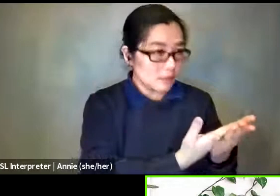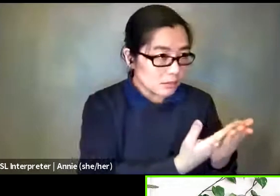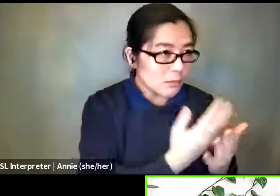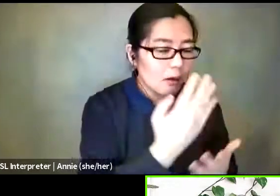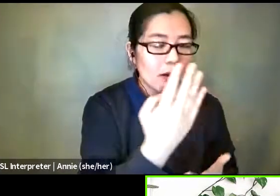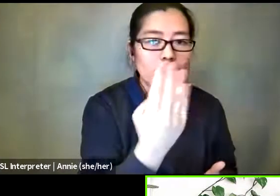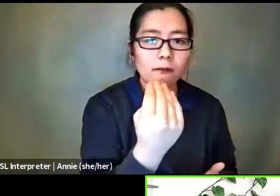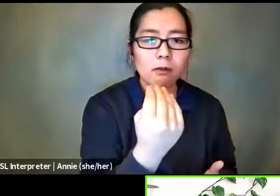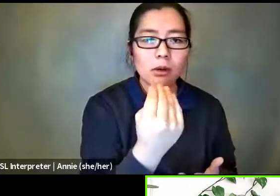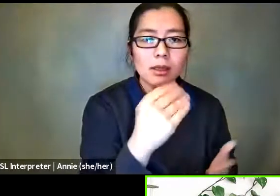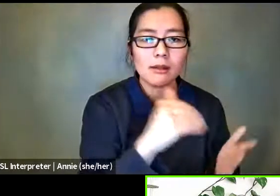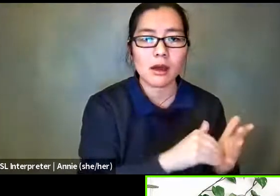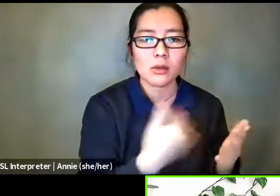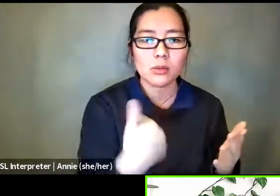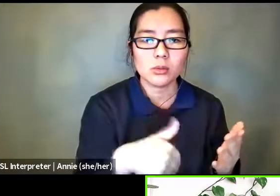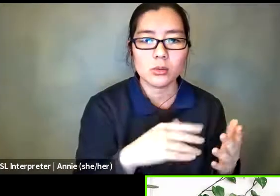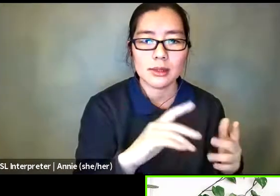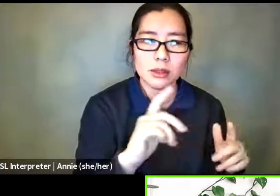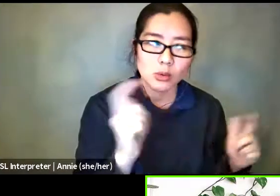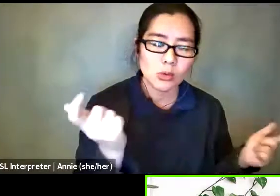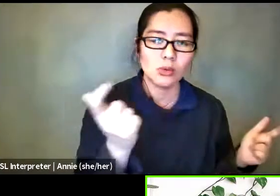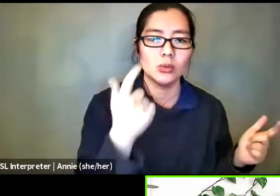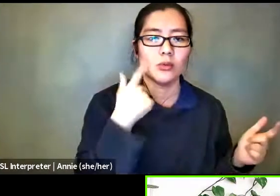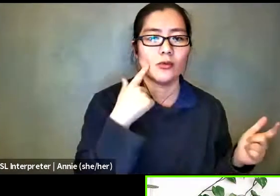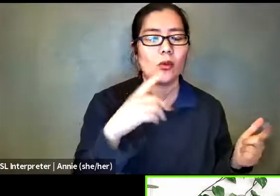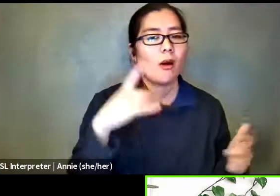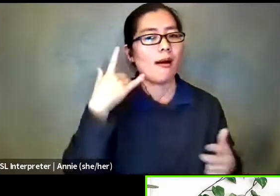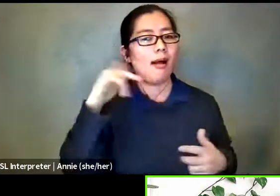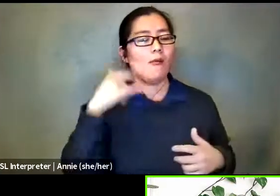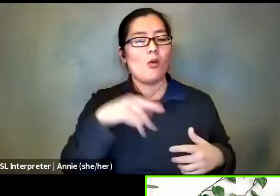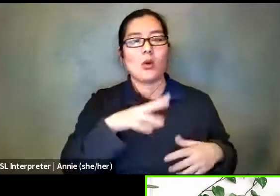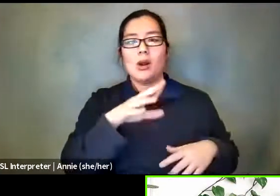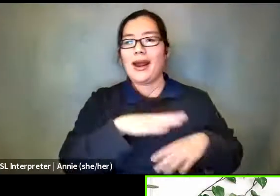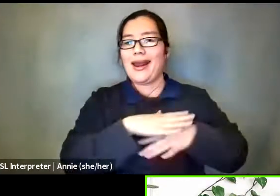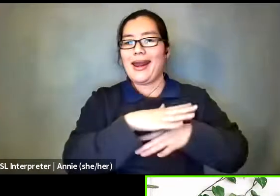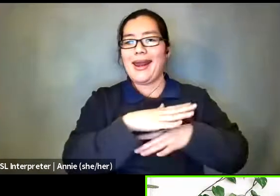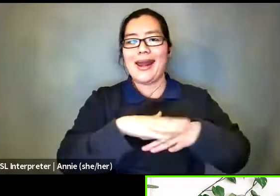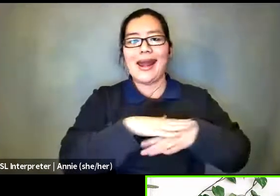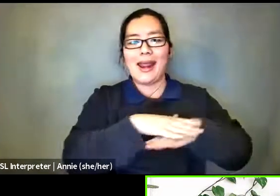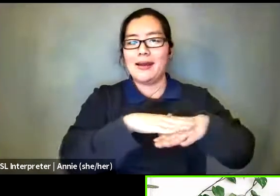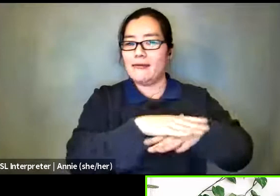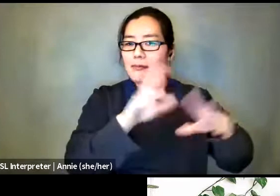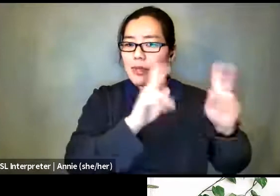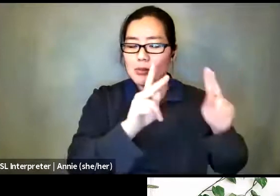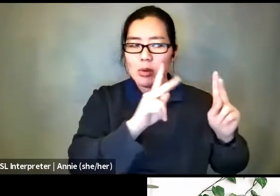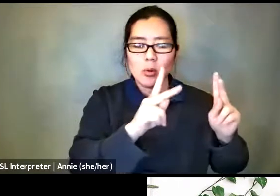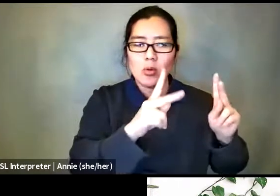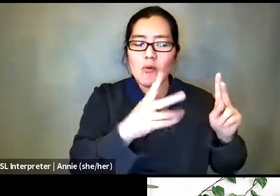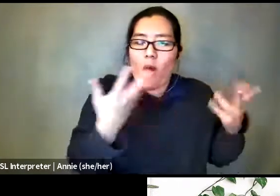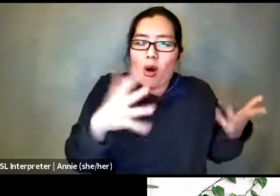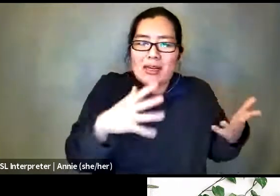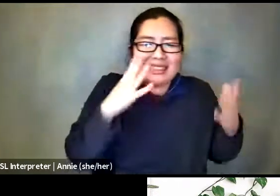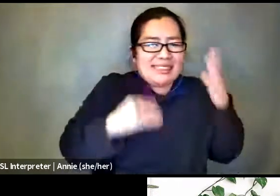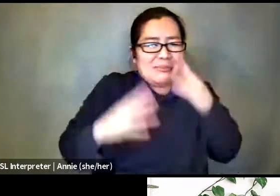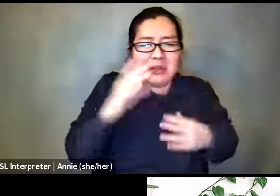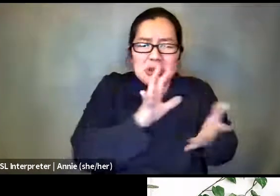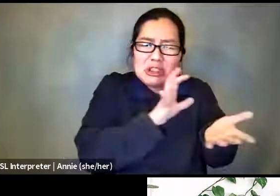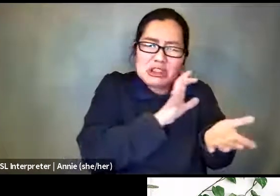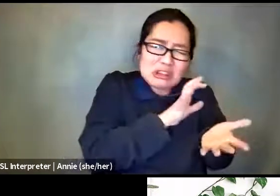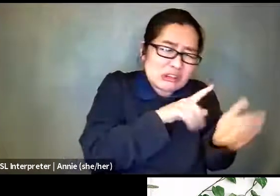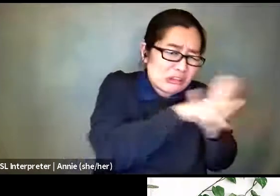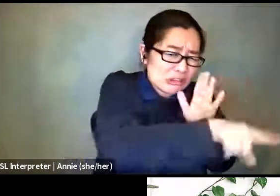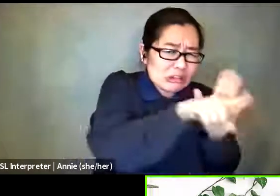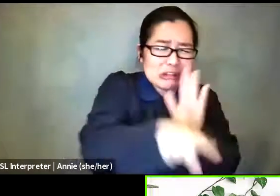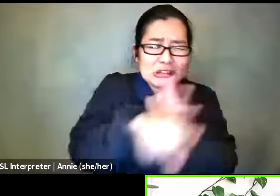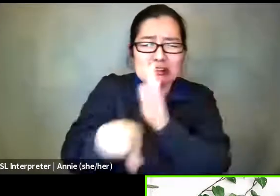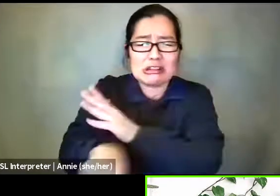14,000 is a tremendous number for California natives who have experienced such deep genocide here. That some